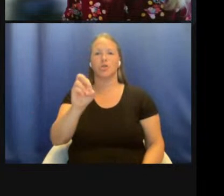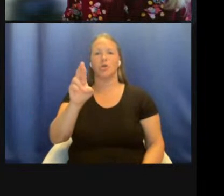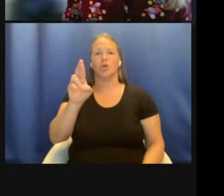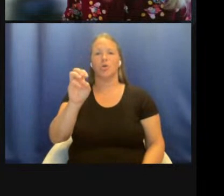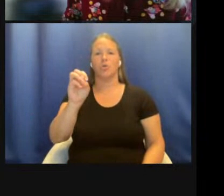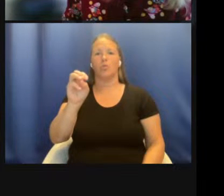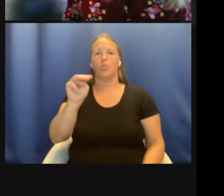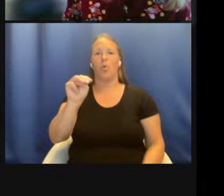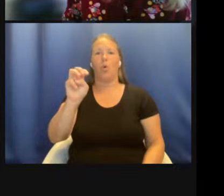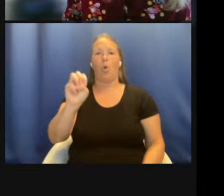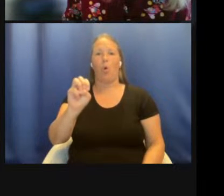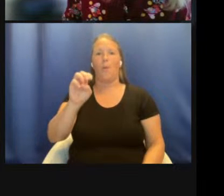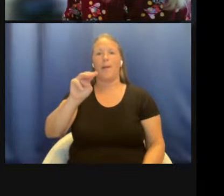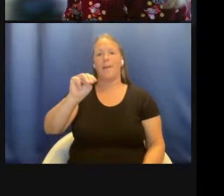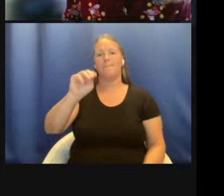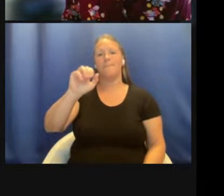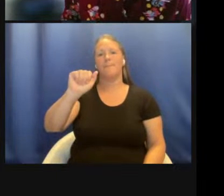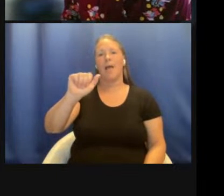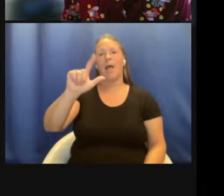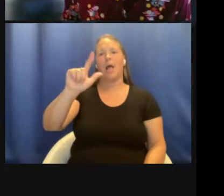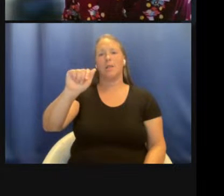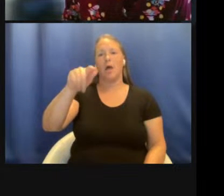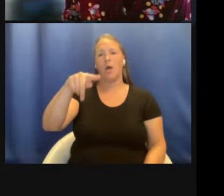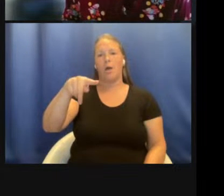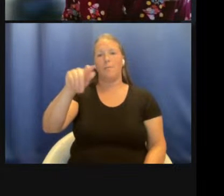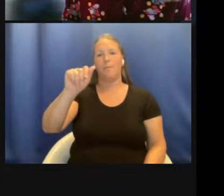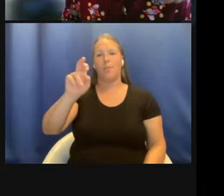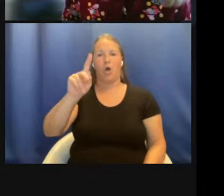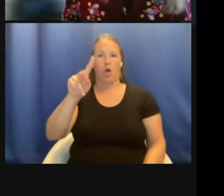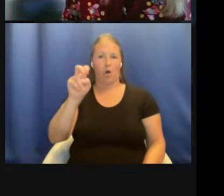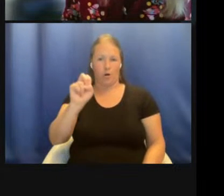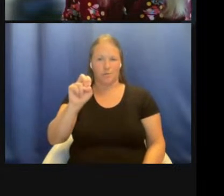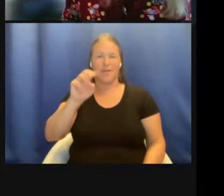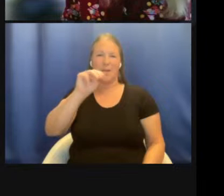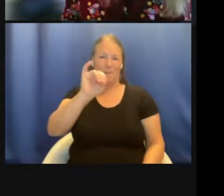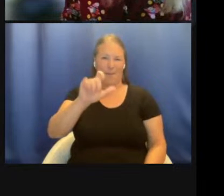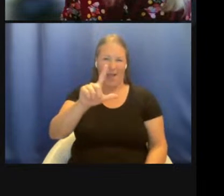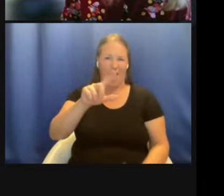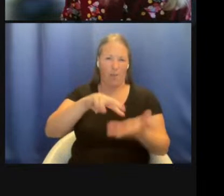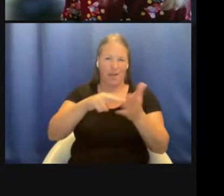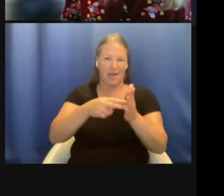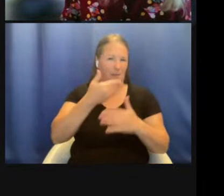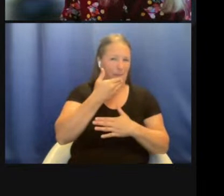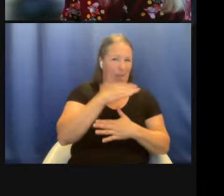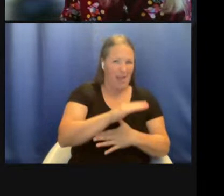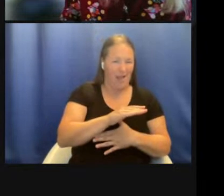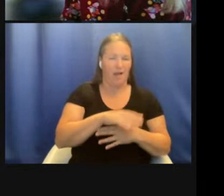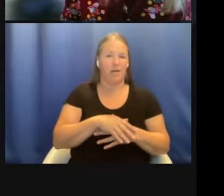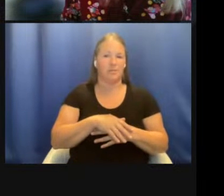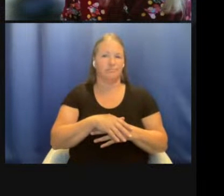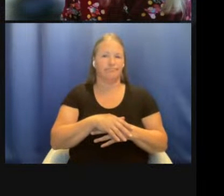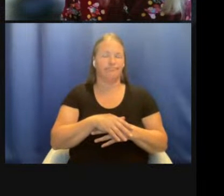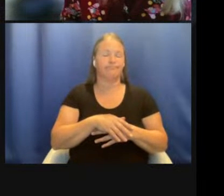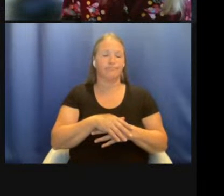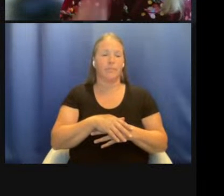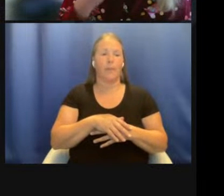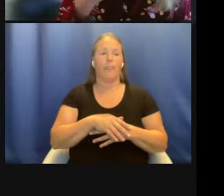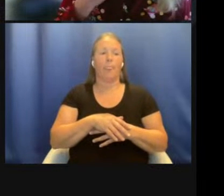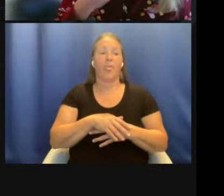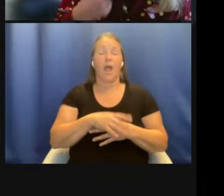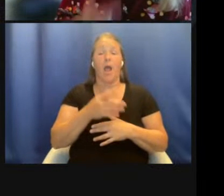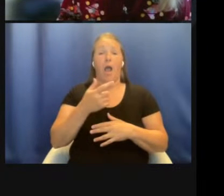bad in exchange for what typically would be bon, B-O-N, good. "I judged old Jerôme Malaparte